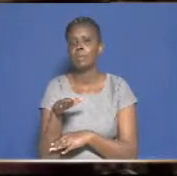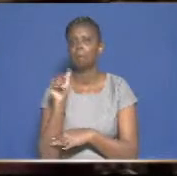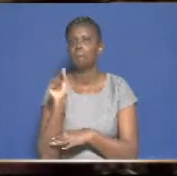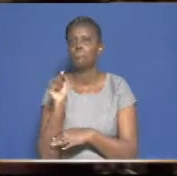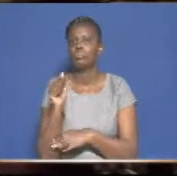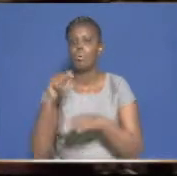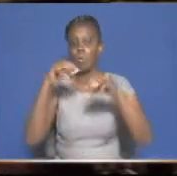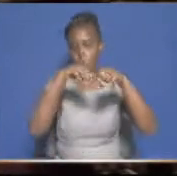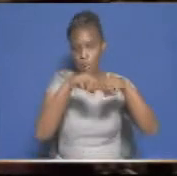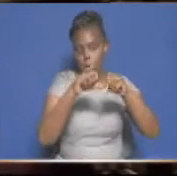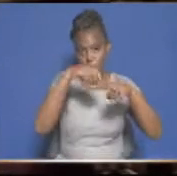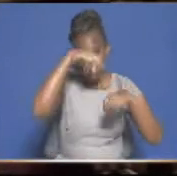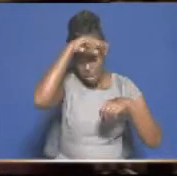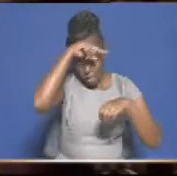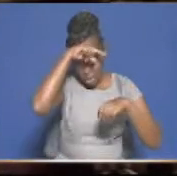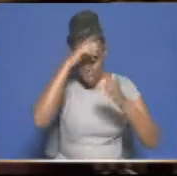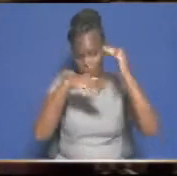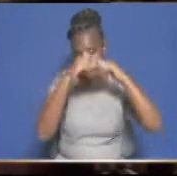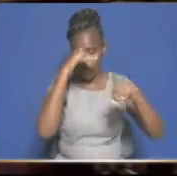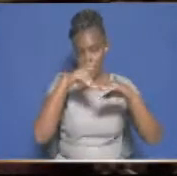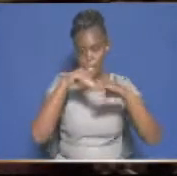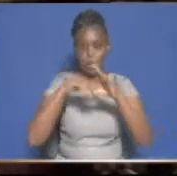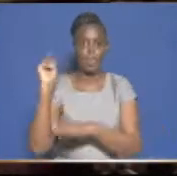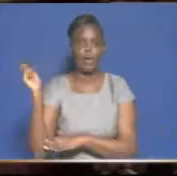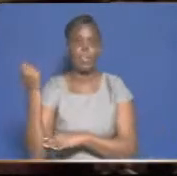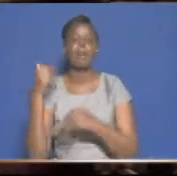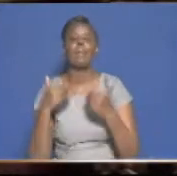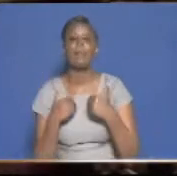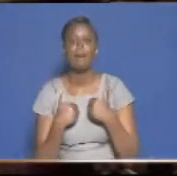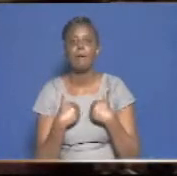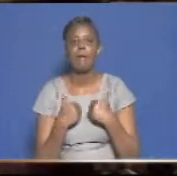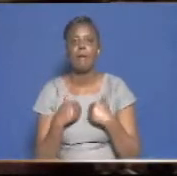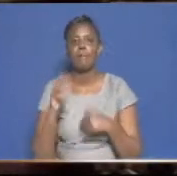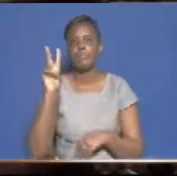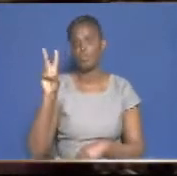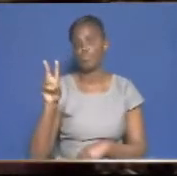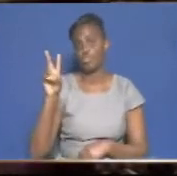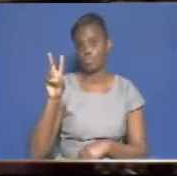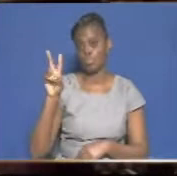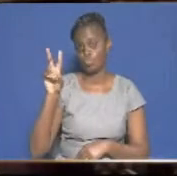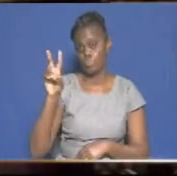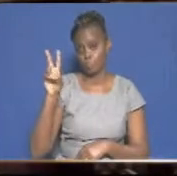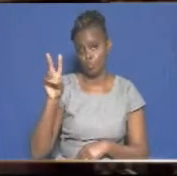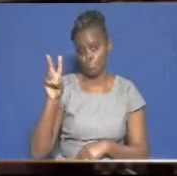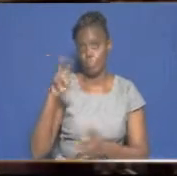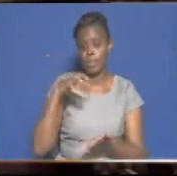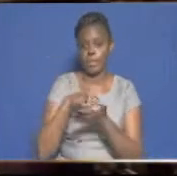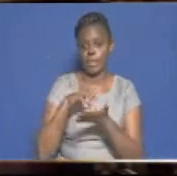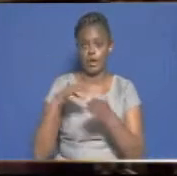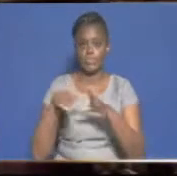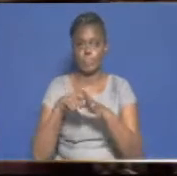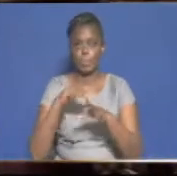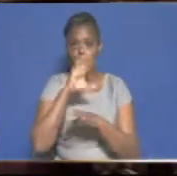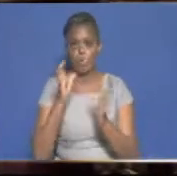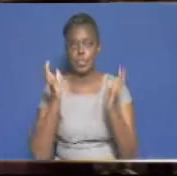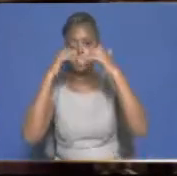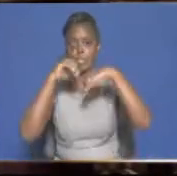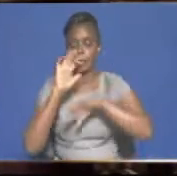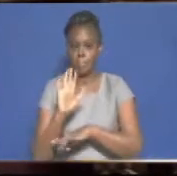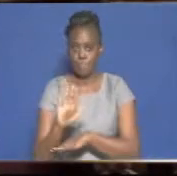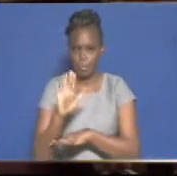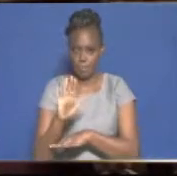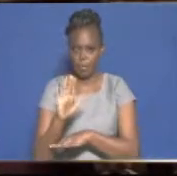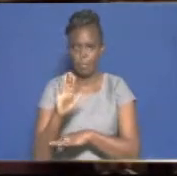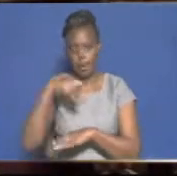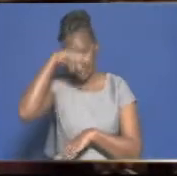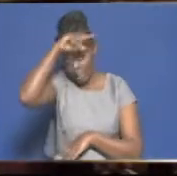a degree from a university recognized in Kenya, Romans 2, or in the case of a member of a county assembly, a